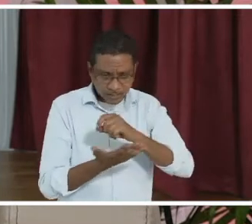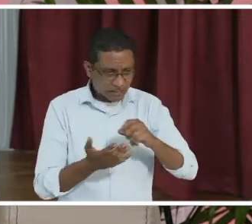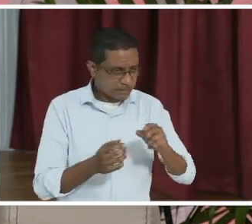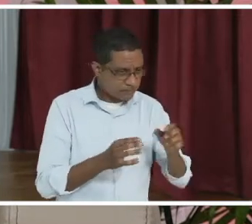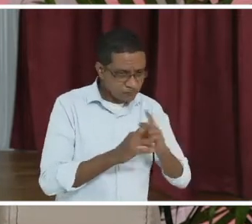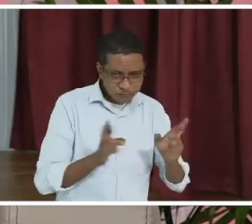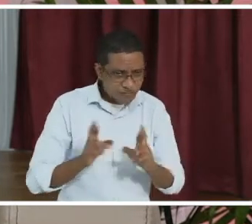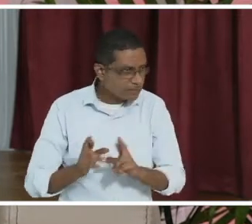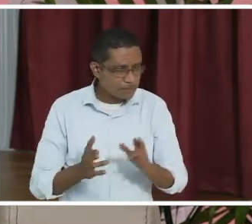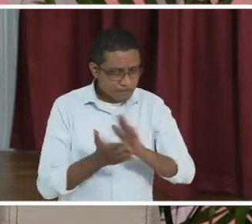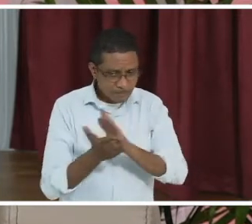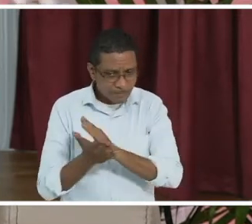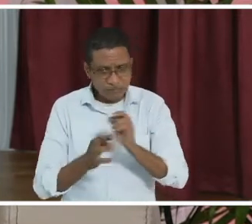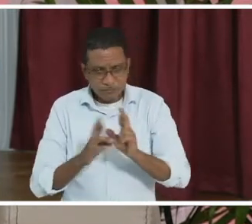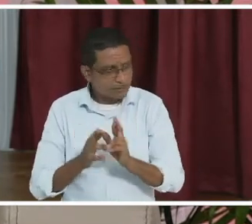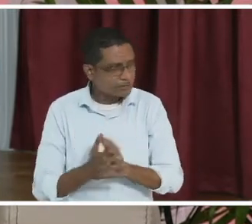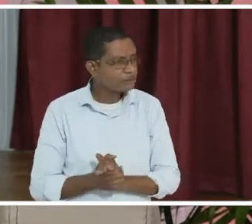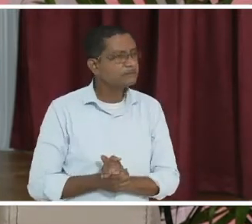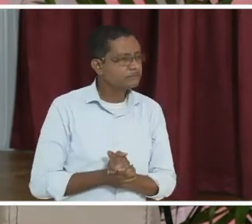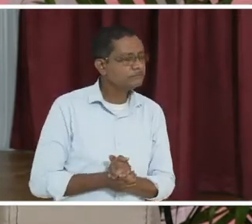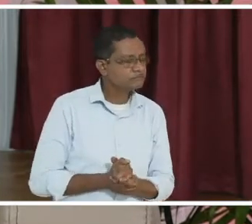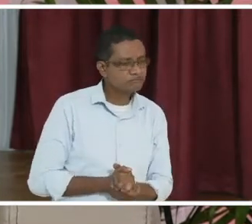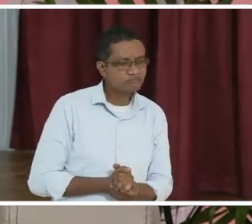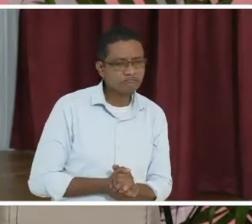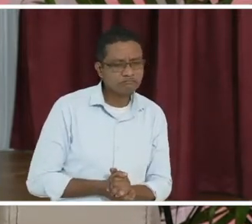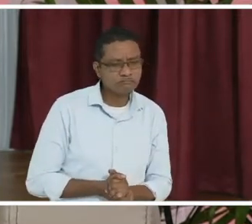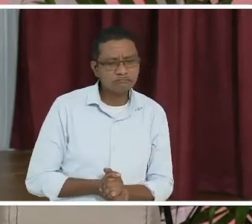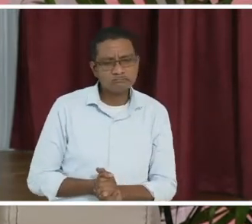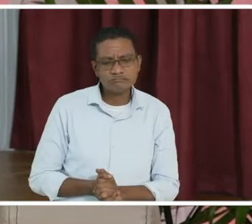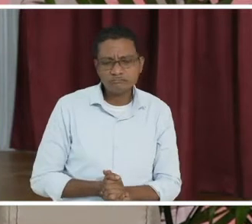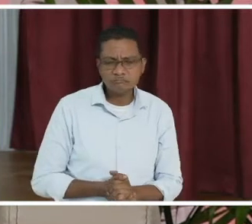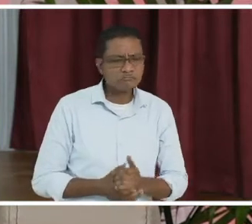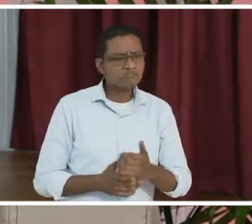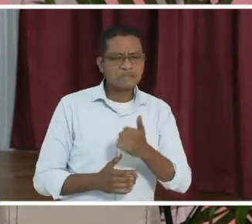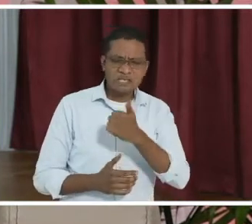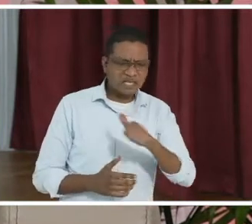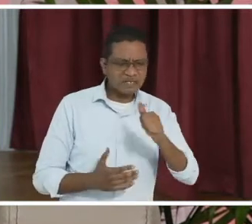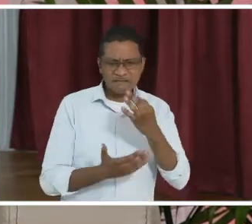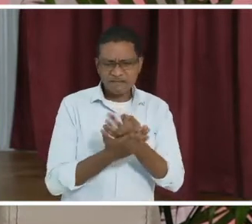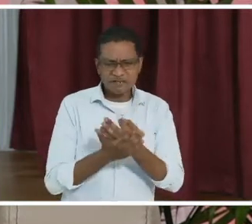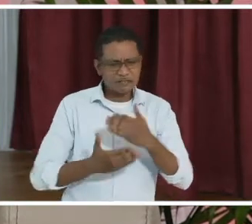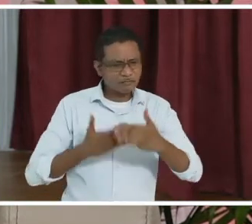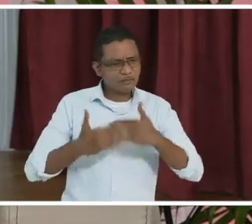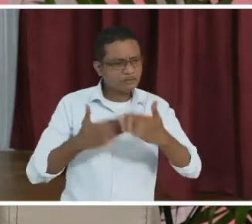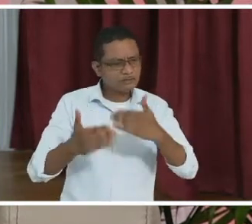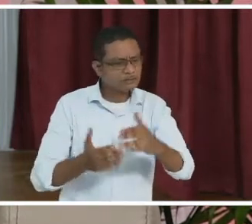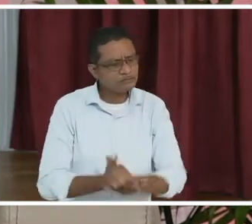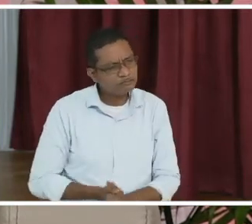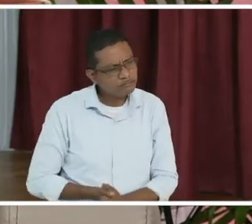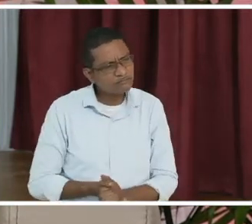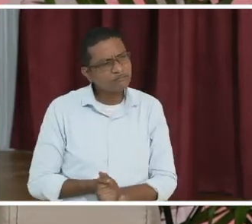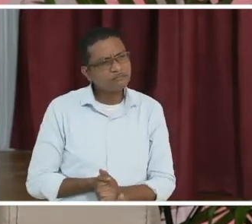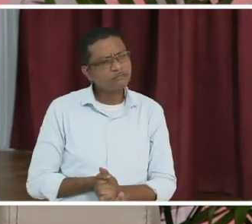be further confirmed so that more documents are required. As with any financial process, this is why I know this one. So